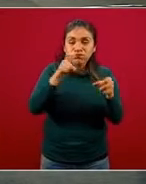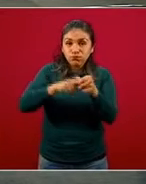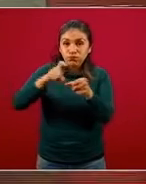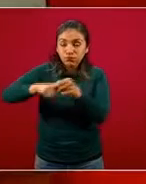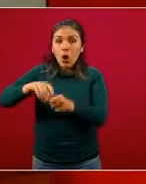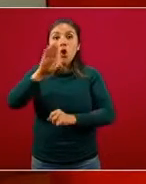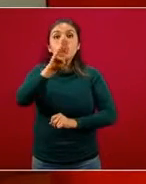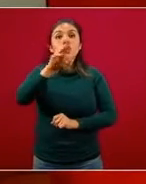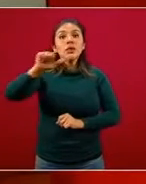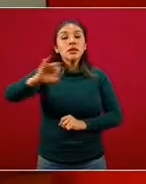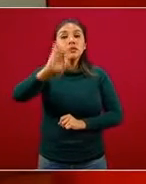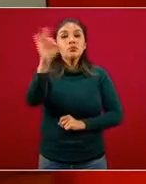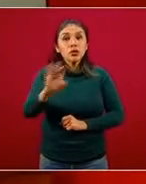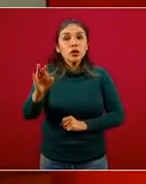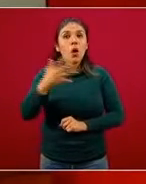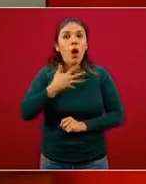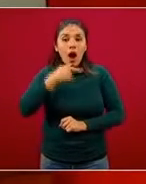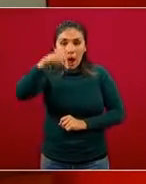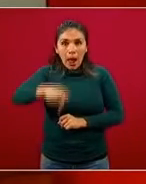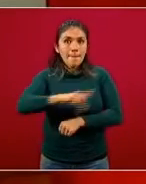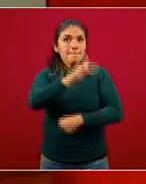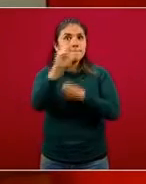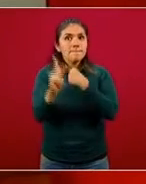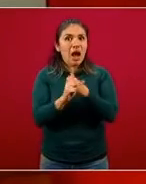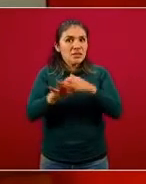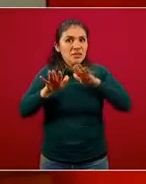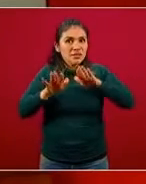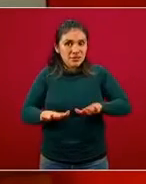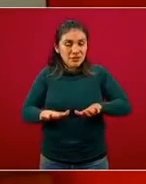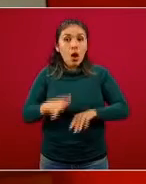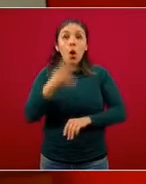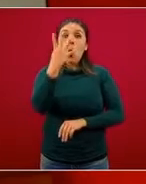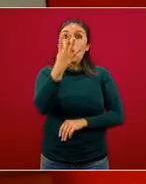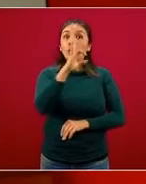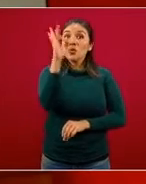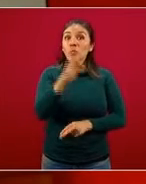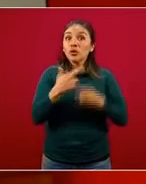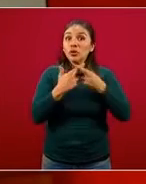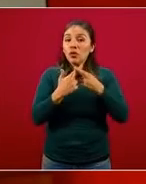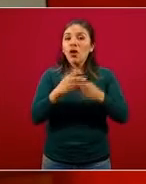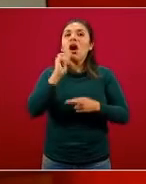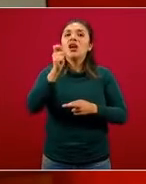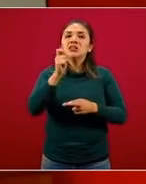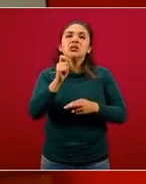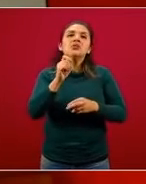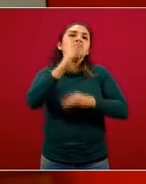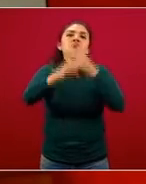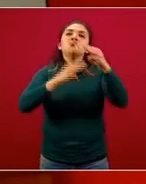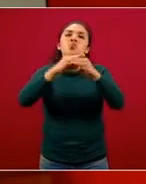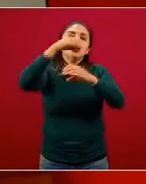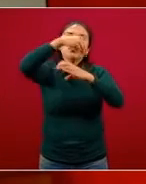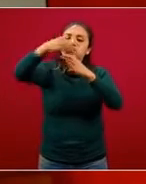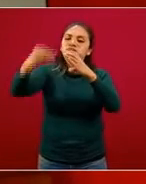a broader spectrum of citizens.